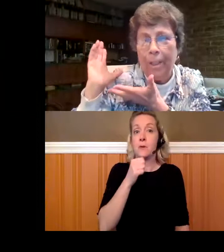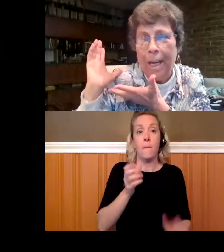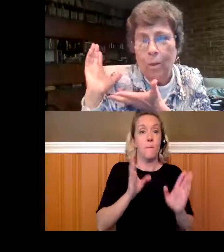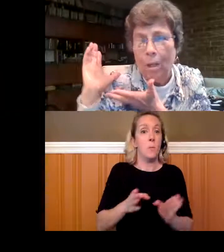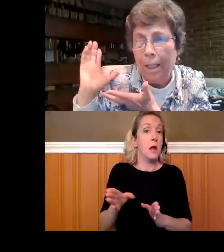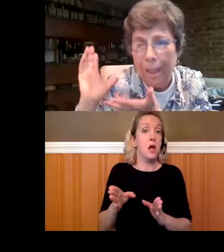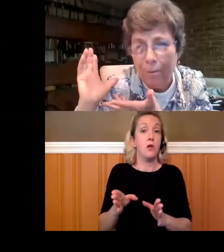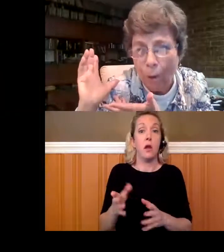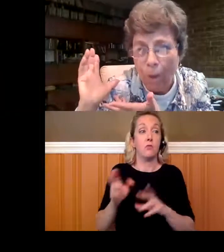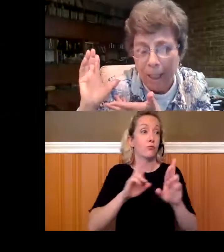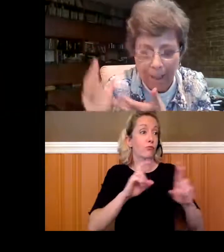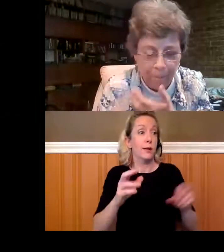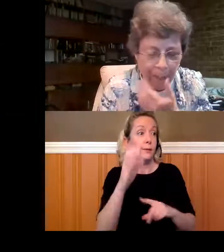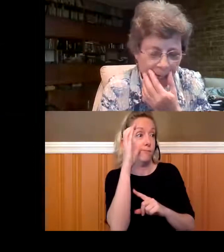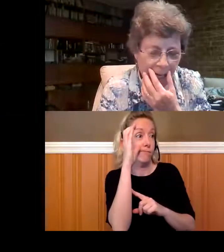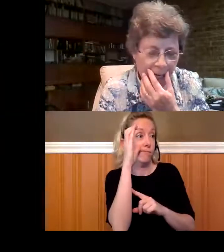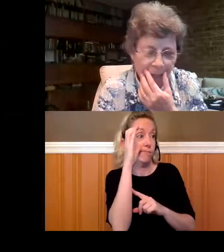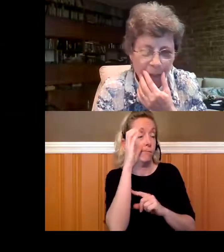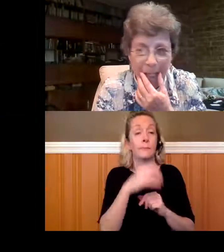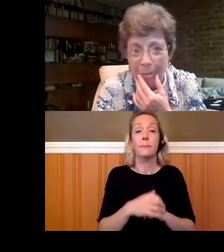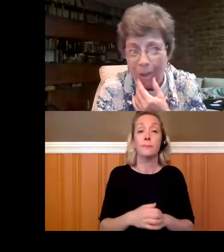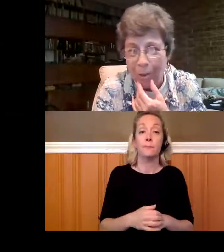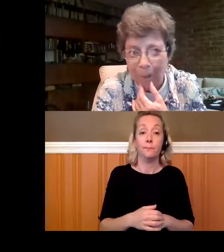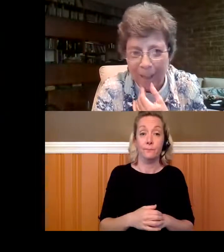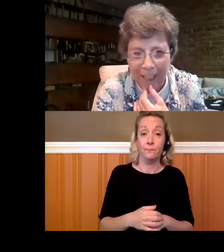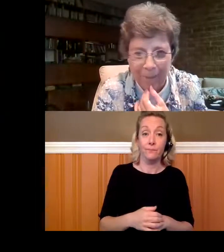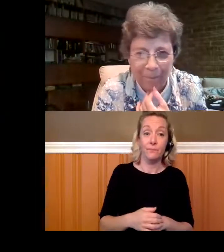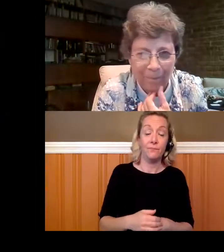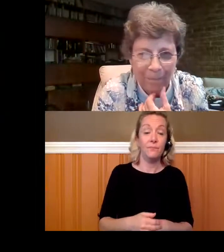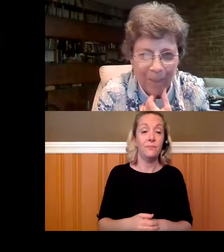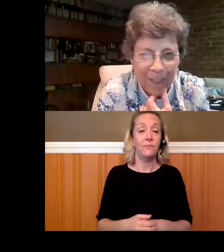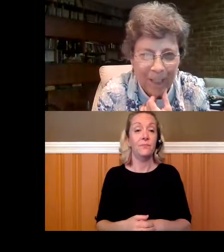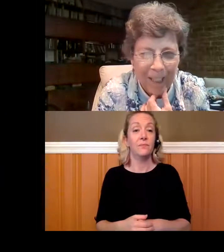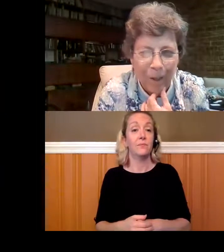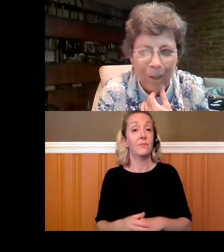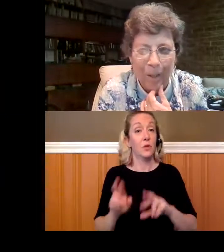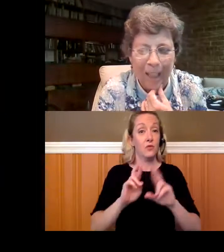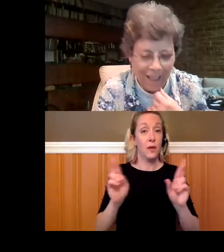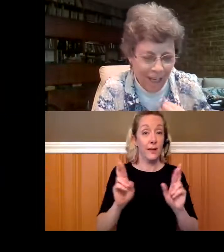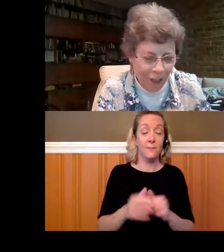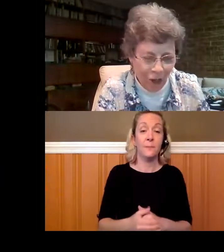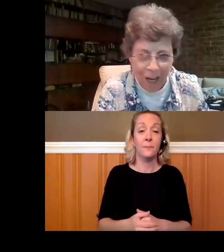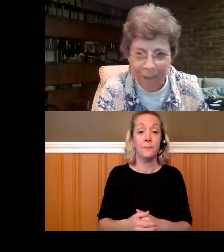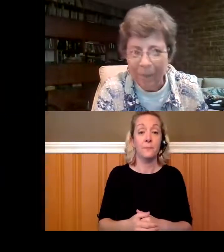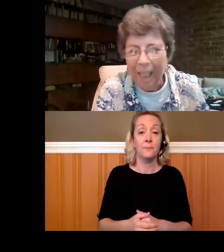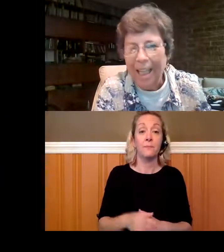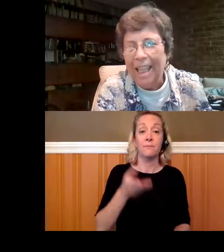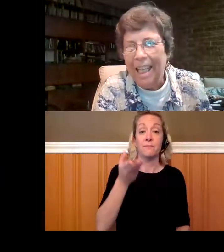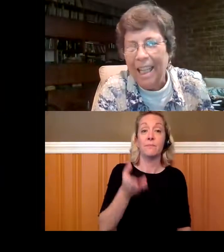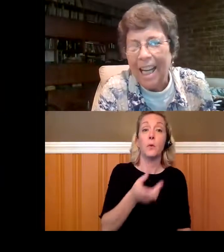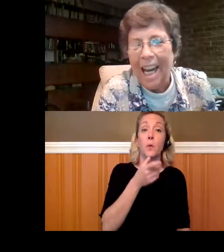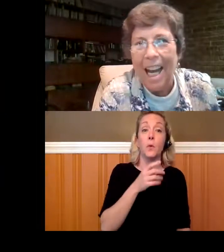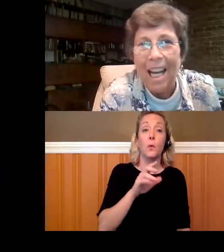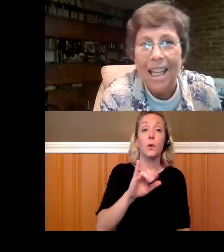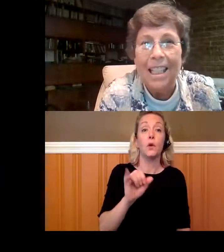and recorded it. And so that's what you're going to be seeing. So let's start with John. He